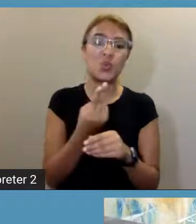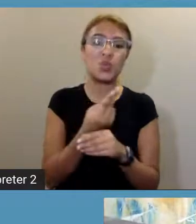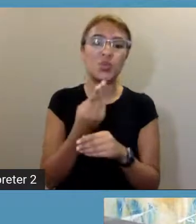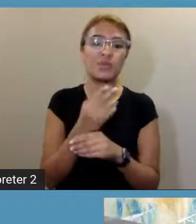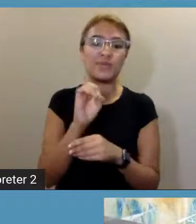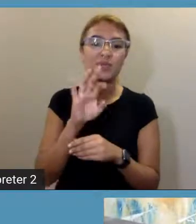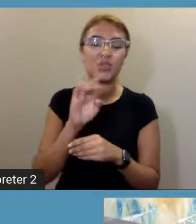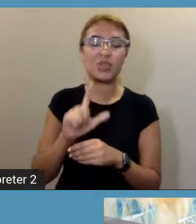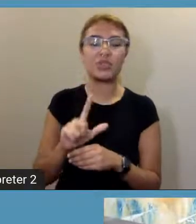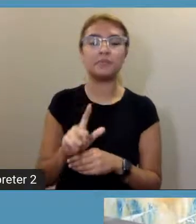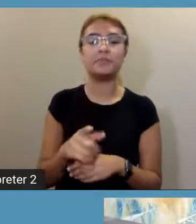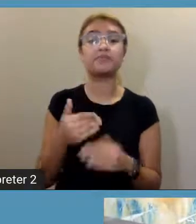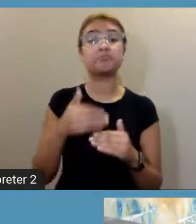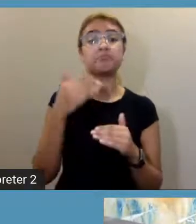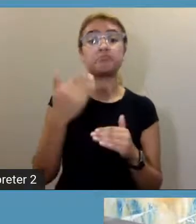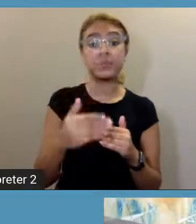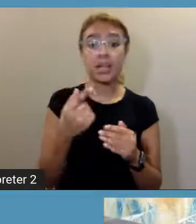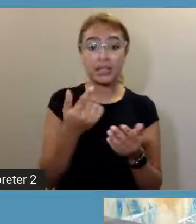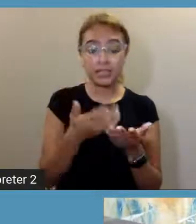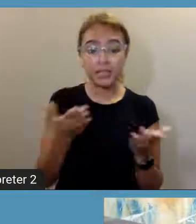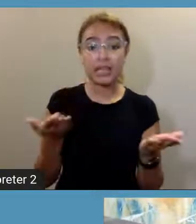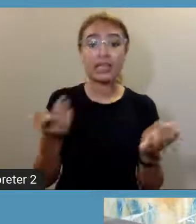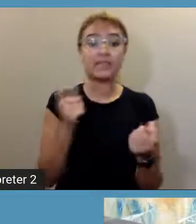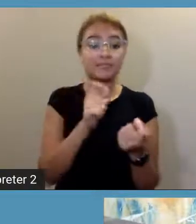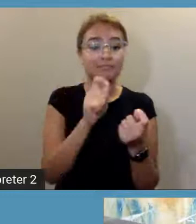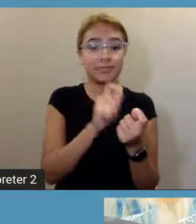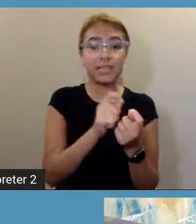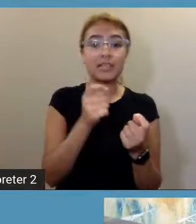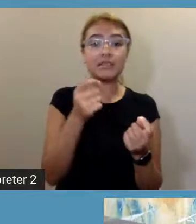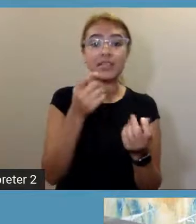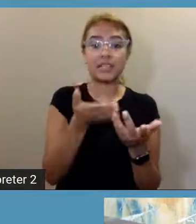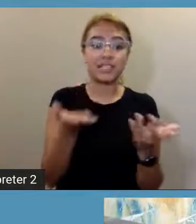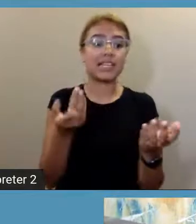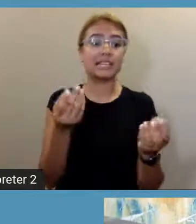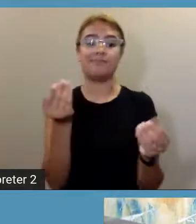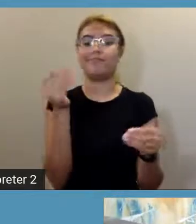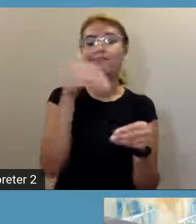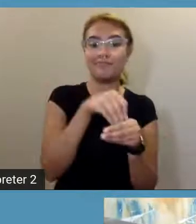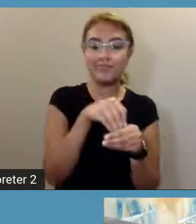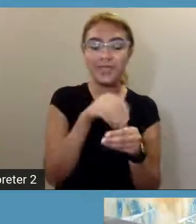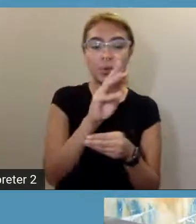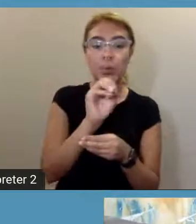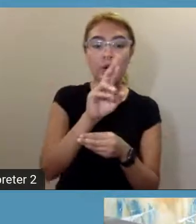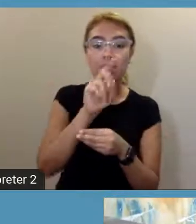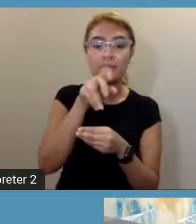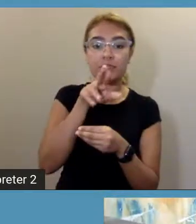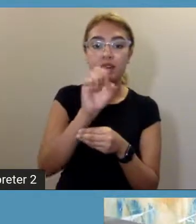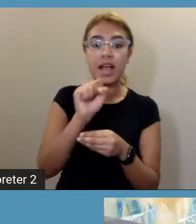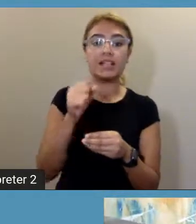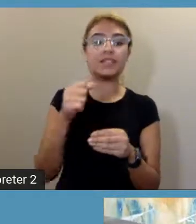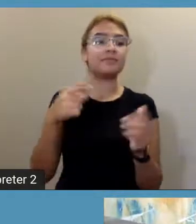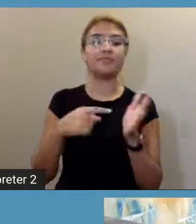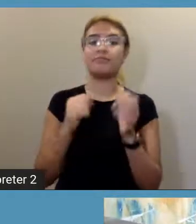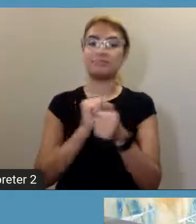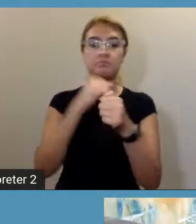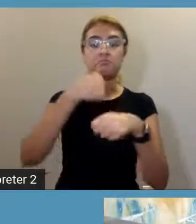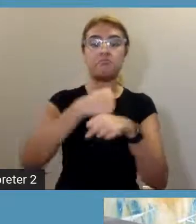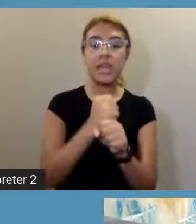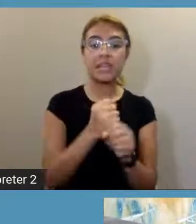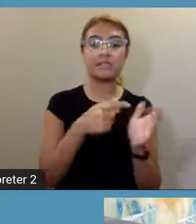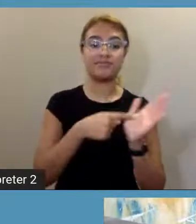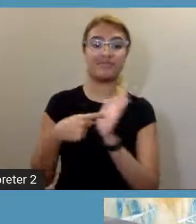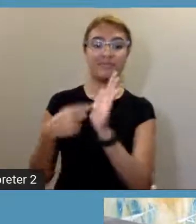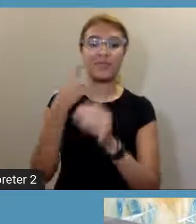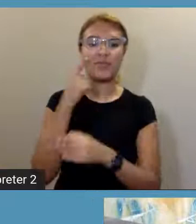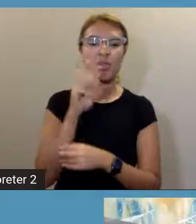be about precisely this very thing and integrating into WordPress and creating exhibitions in WordPress. So that is